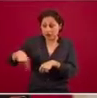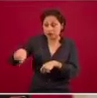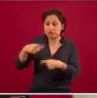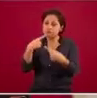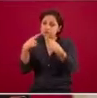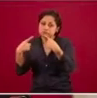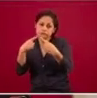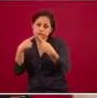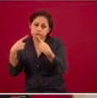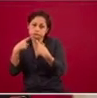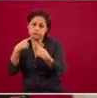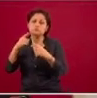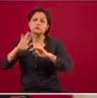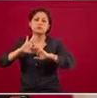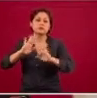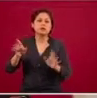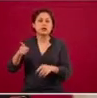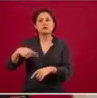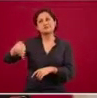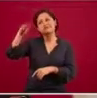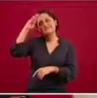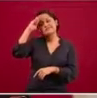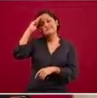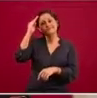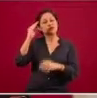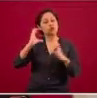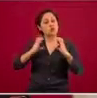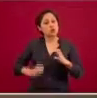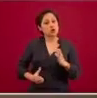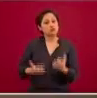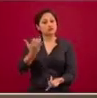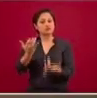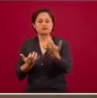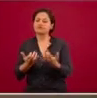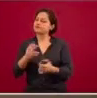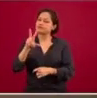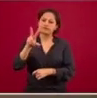so far we have identified that it is not